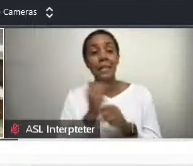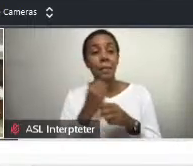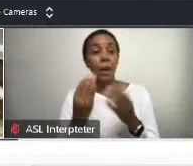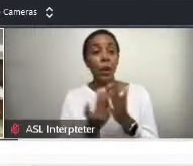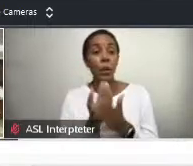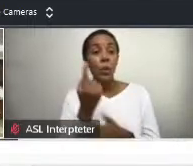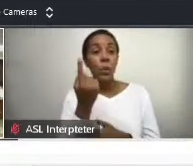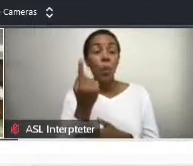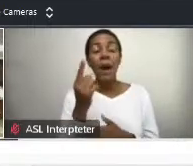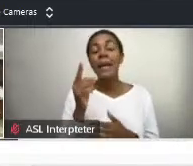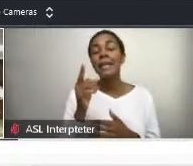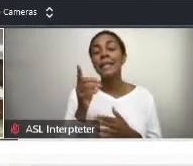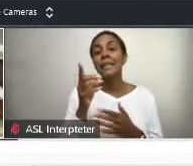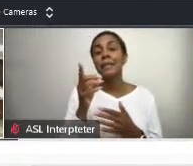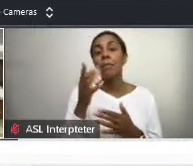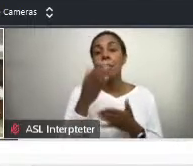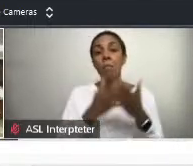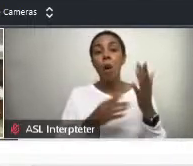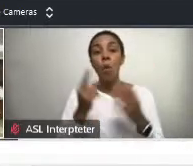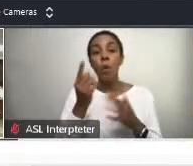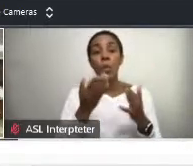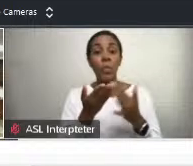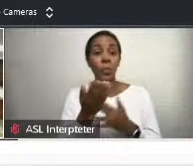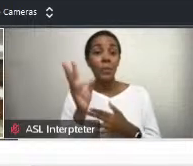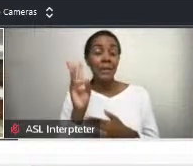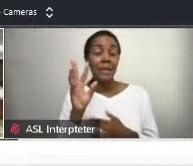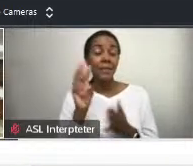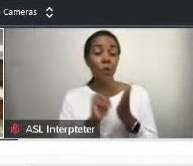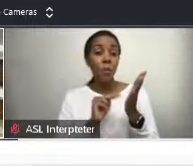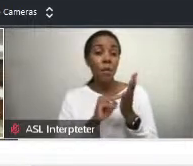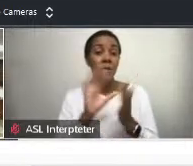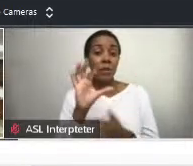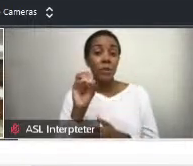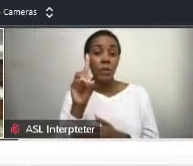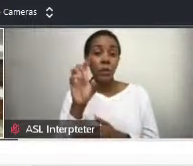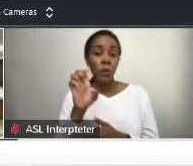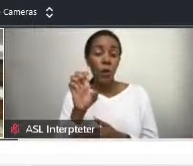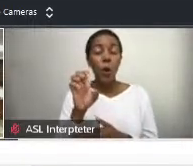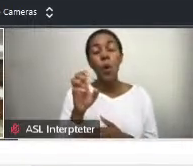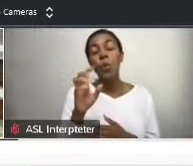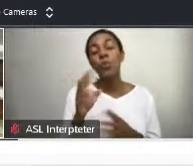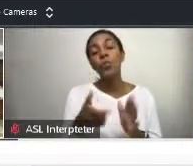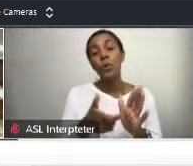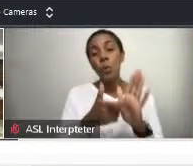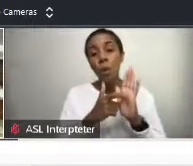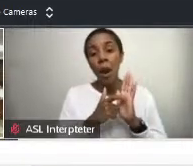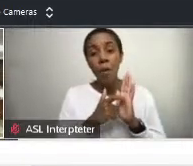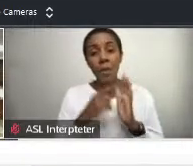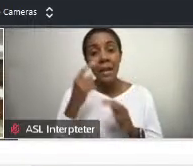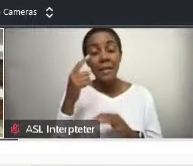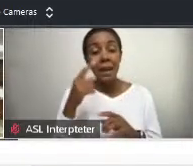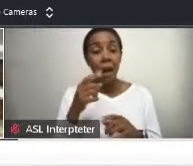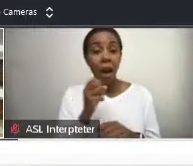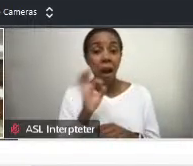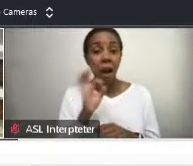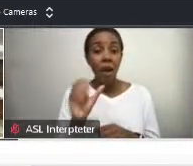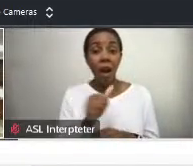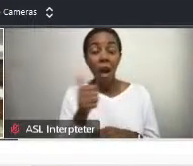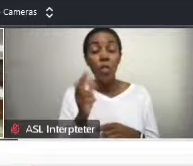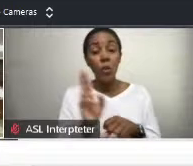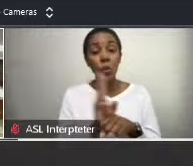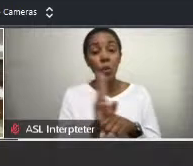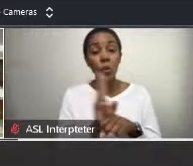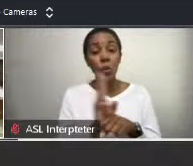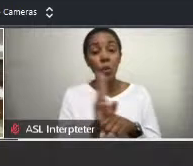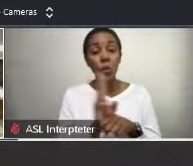4, Divisions 1 through 6 of the City of Memphis Code of Ordinances to update permit and discharge associated requirements for the industrial and other use use of the city